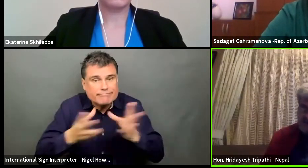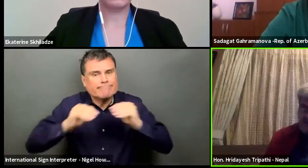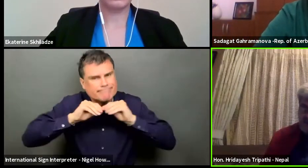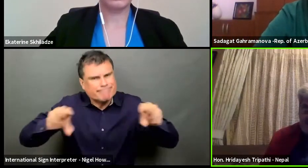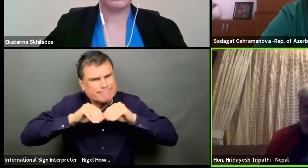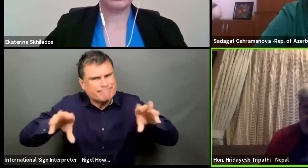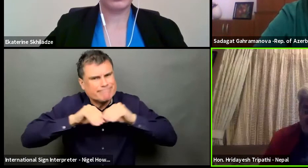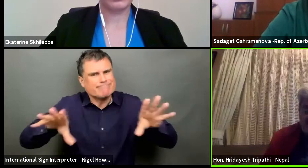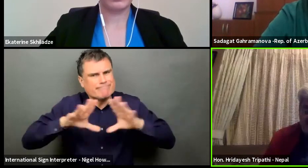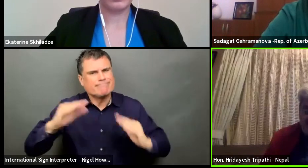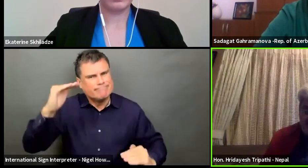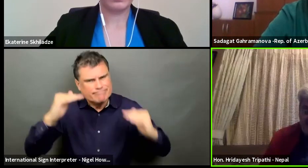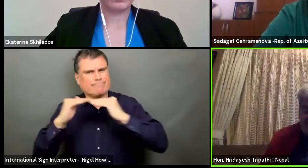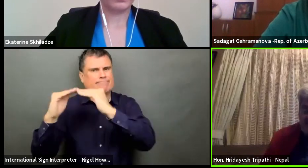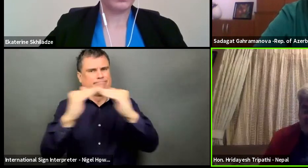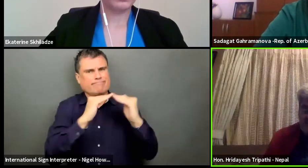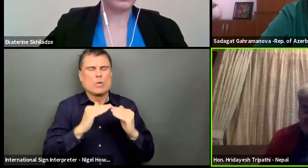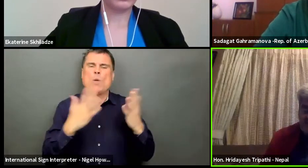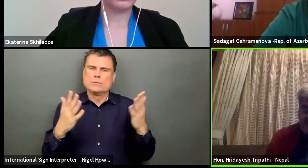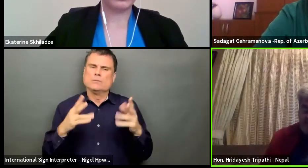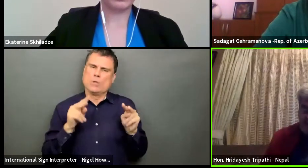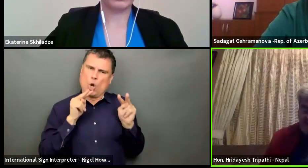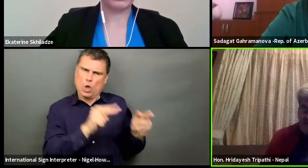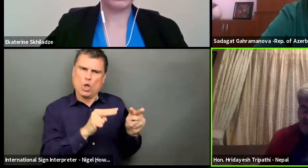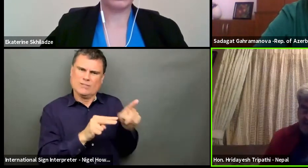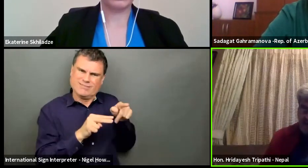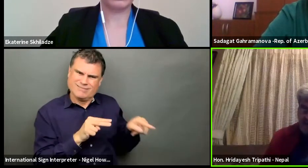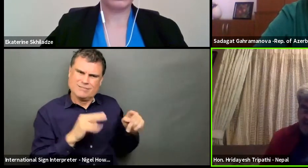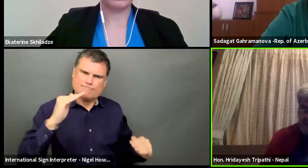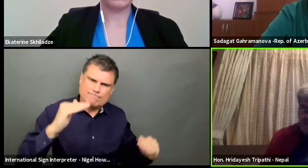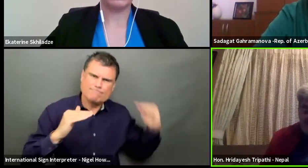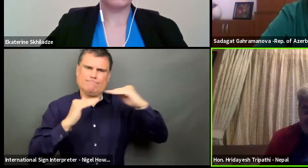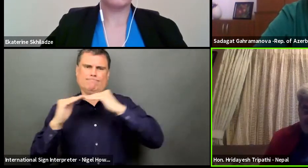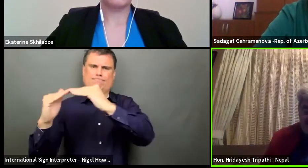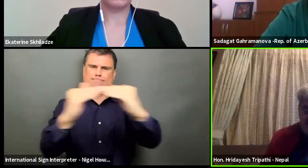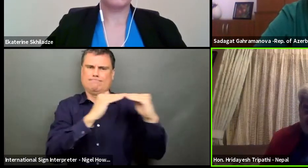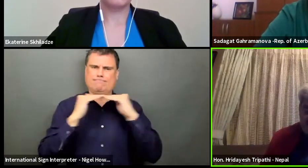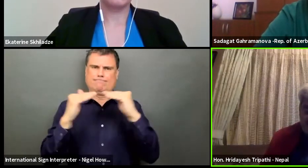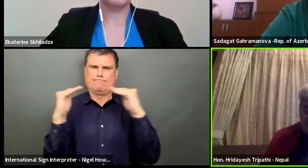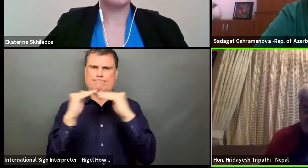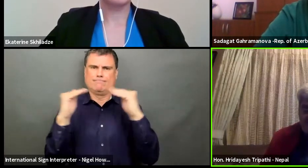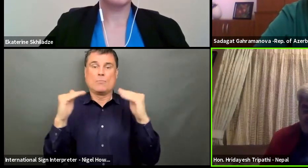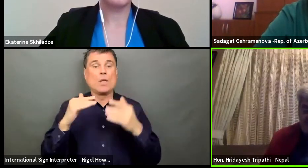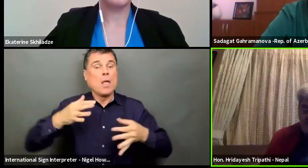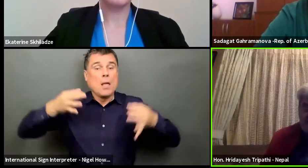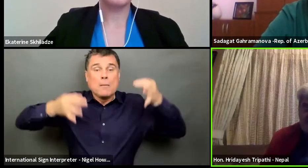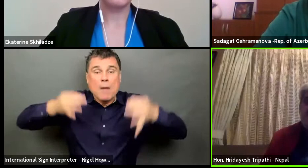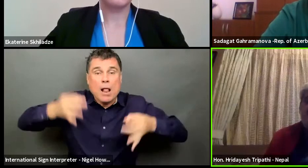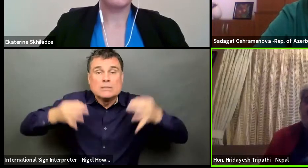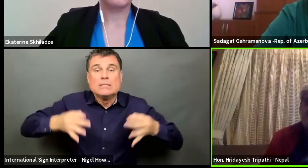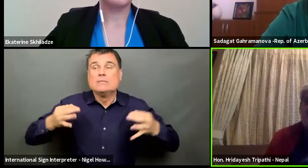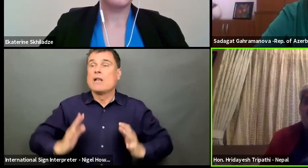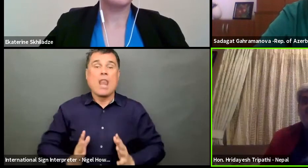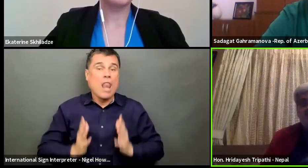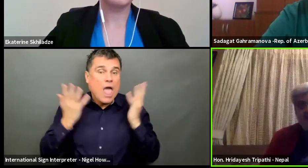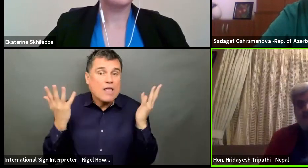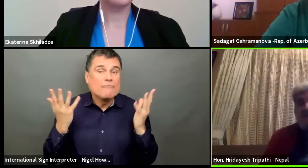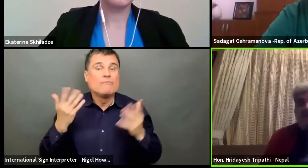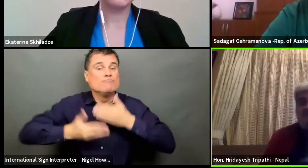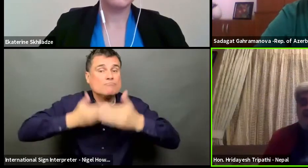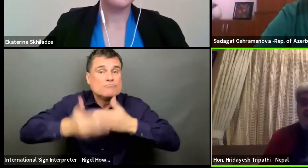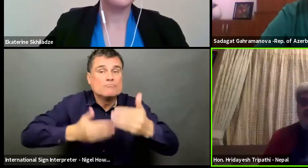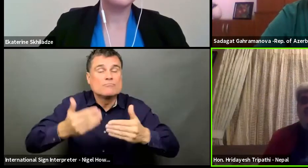adolescents for their meaningful participation in public and political life and implement policies for affirmative actions.